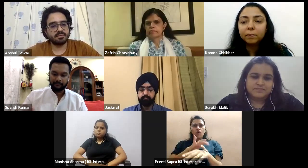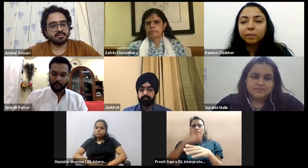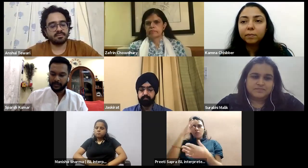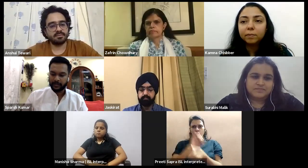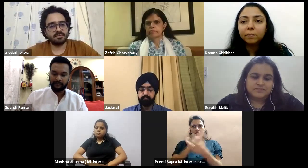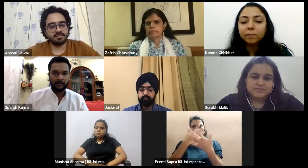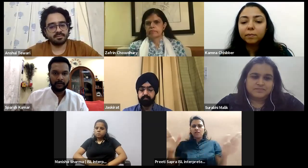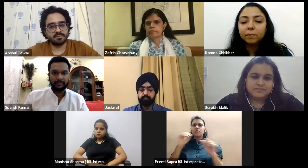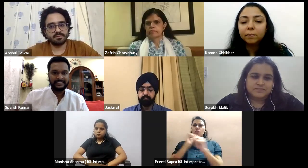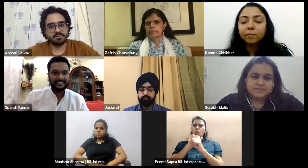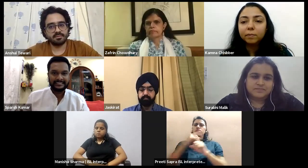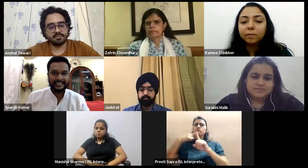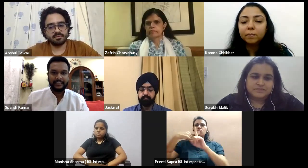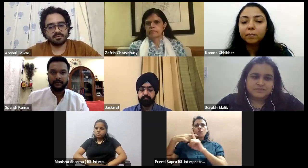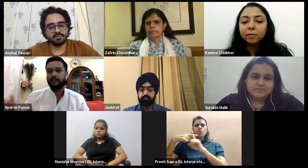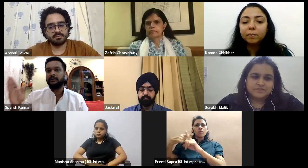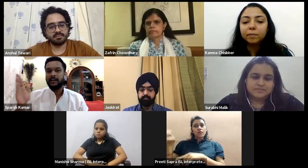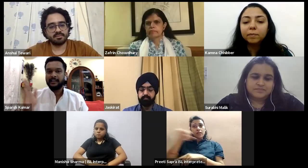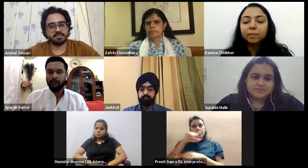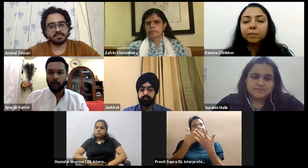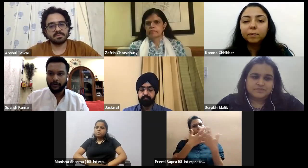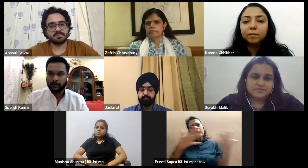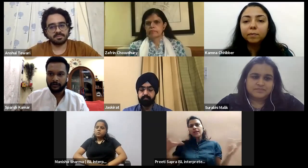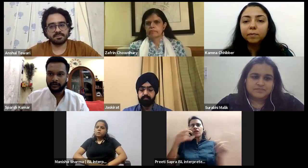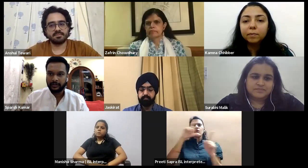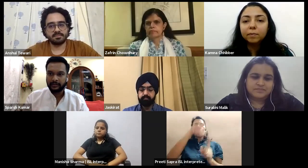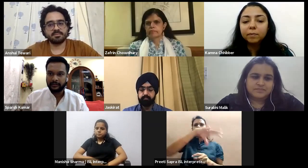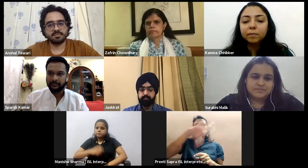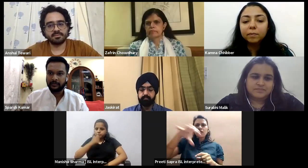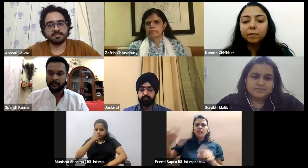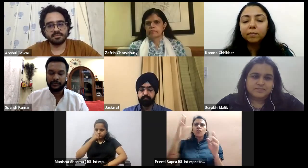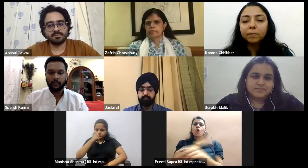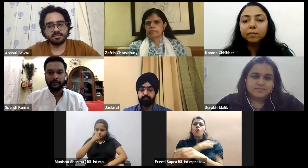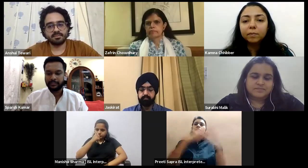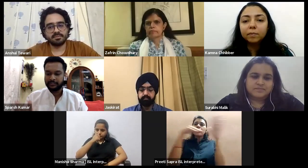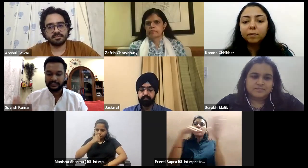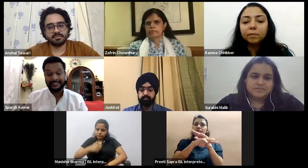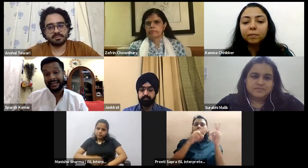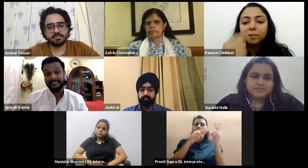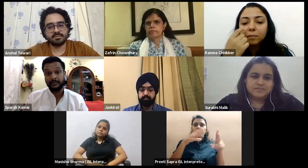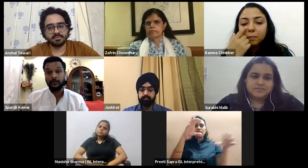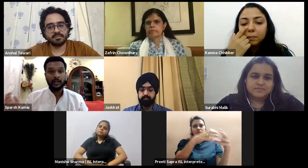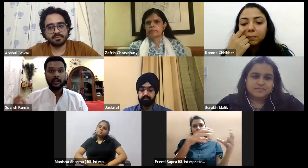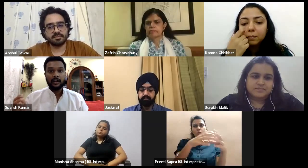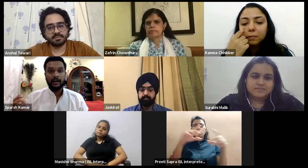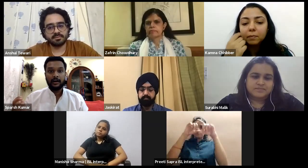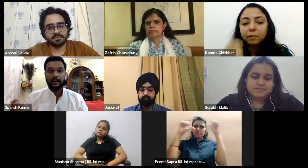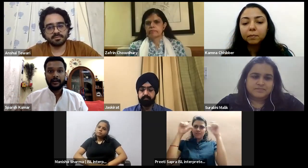working, I worked in every department, basically as a screening doctor, as a ward doctor with COVID patients in the